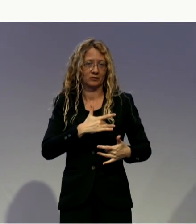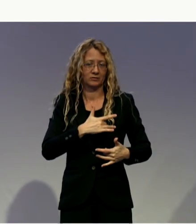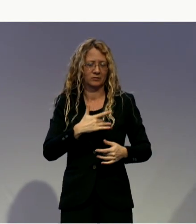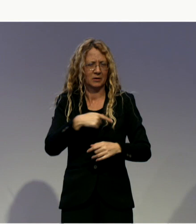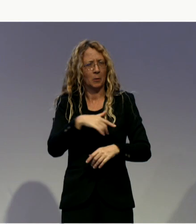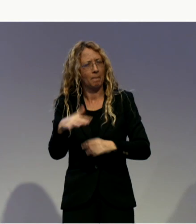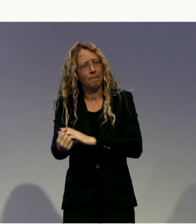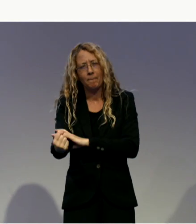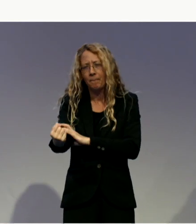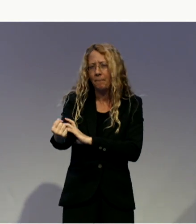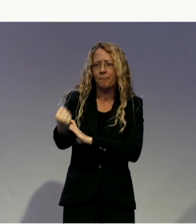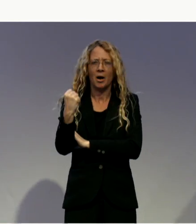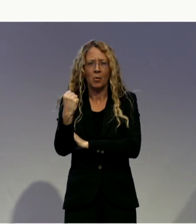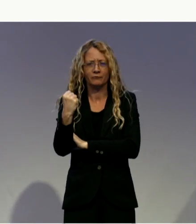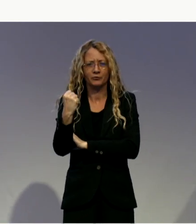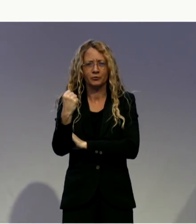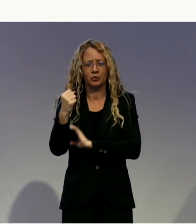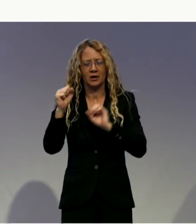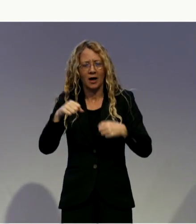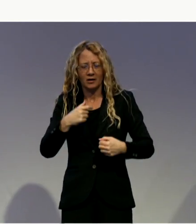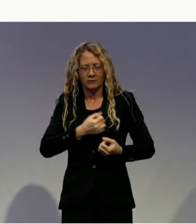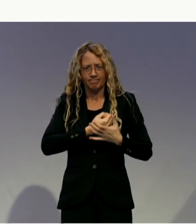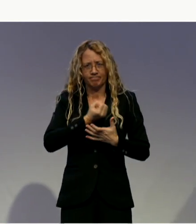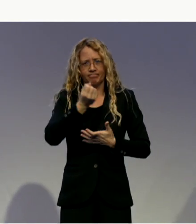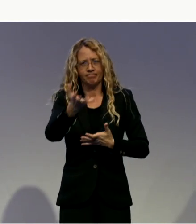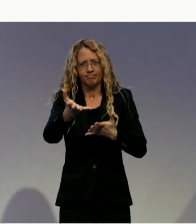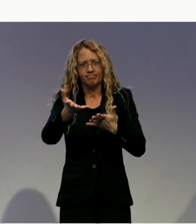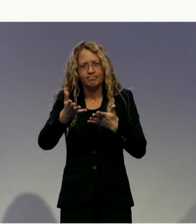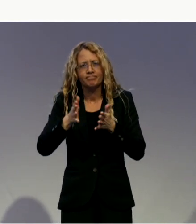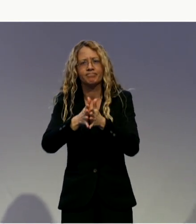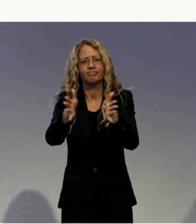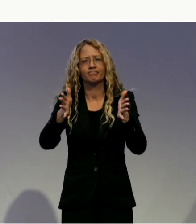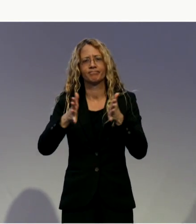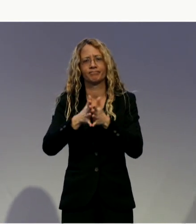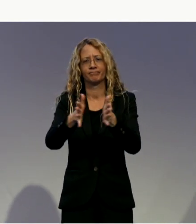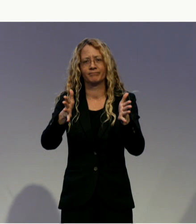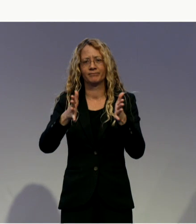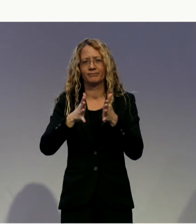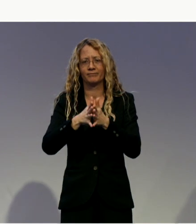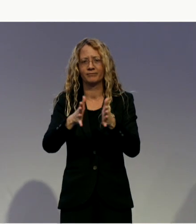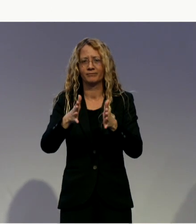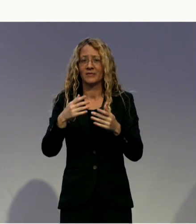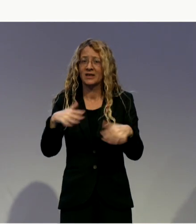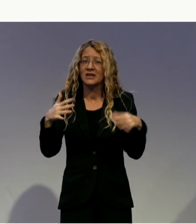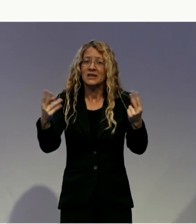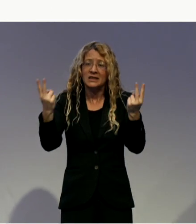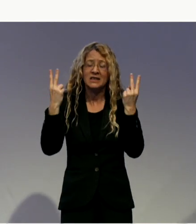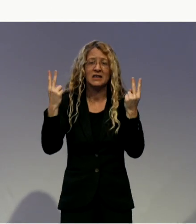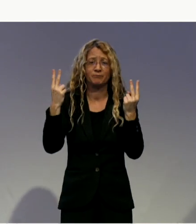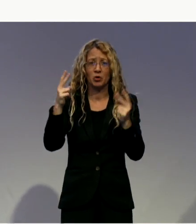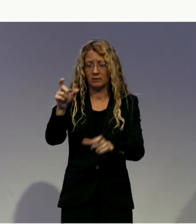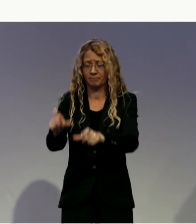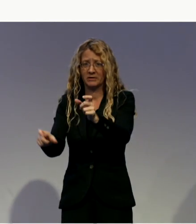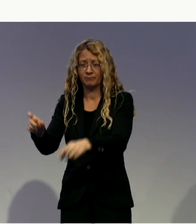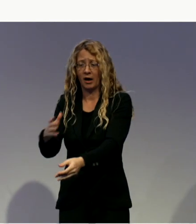people, which is why it's so important that disabled people are given the opportunity to share our stories. So